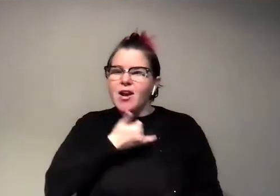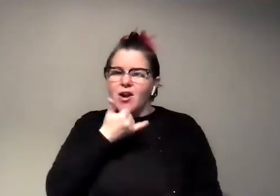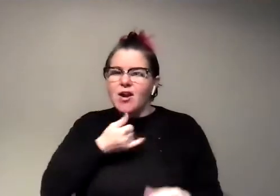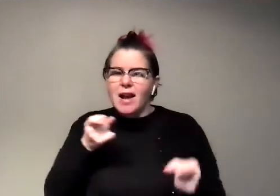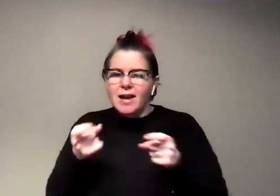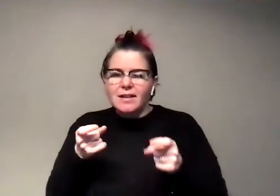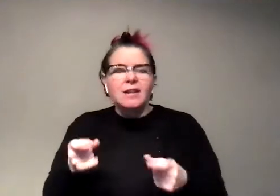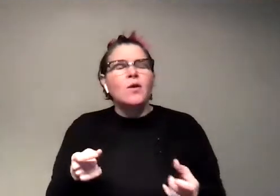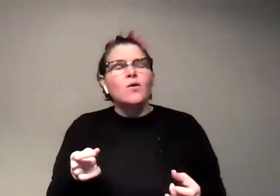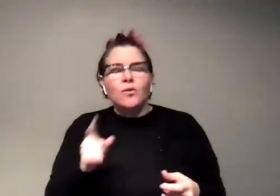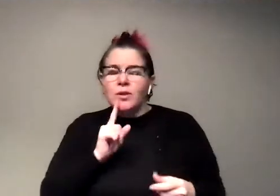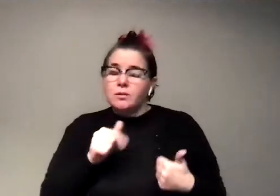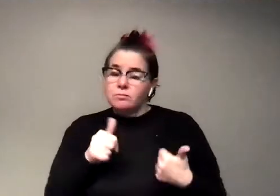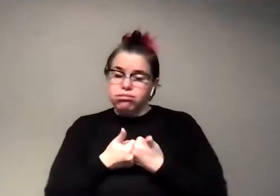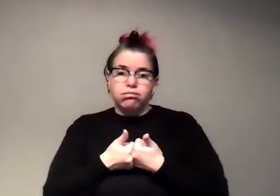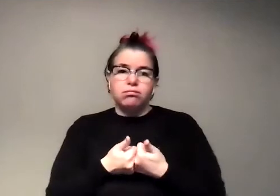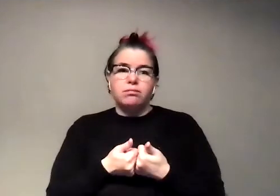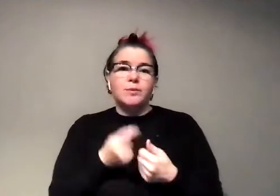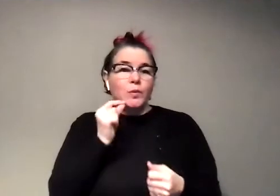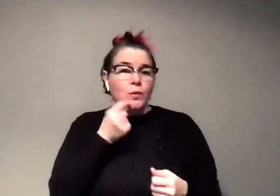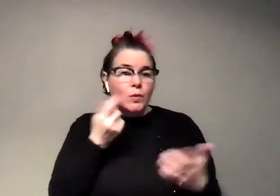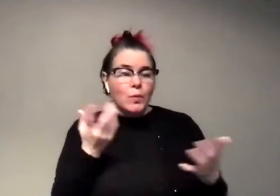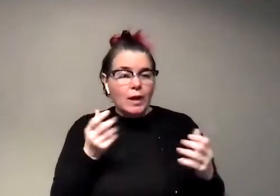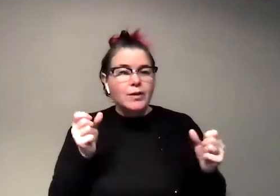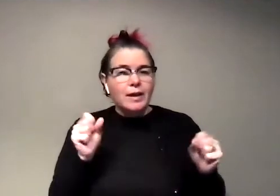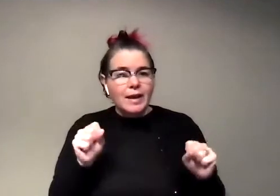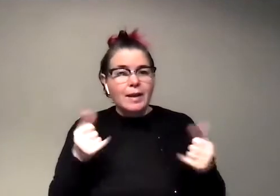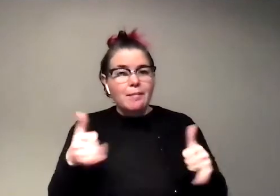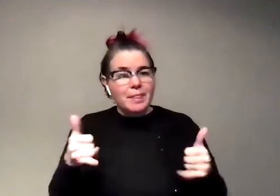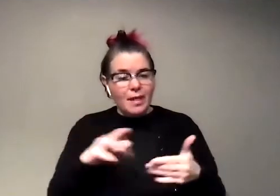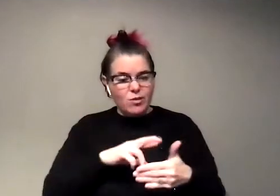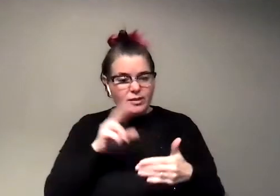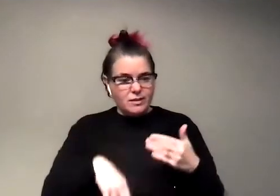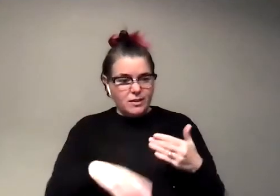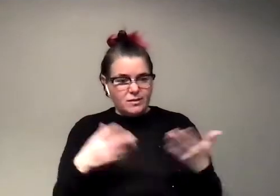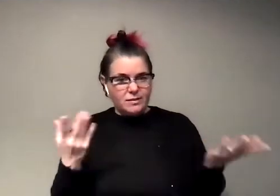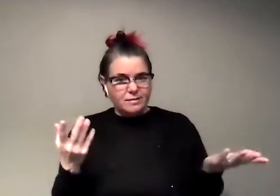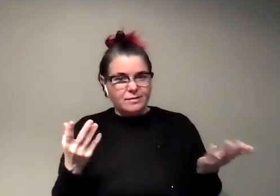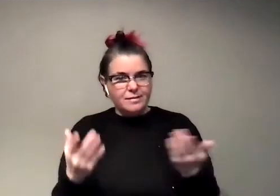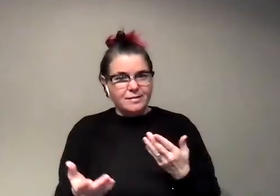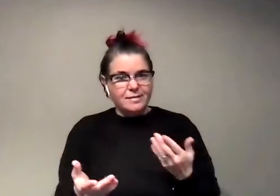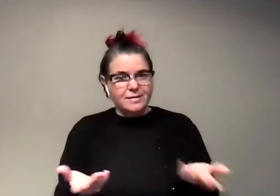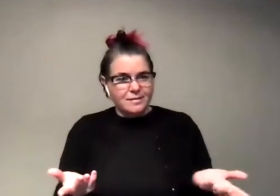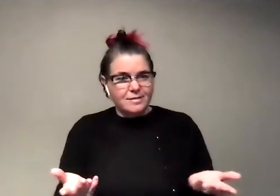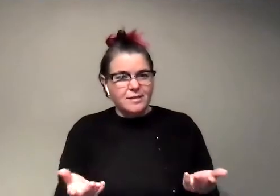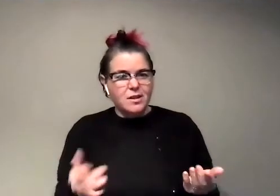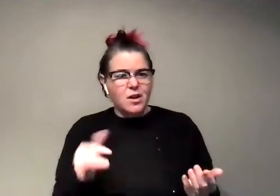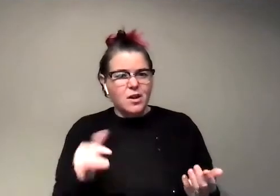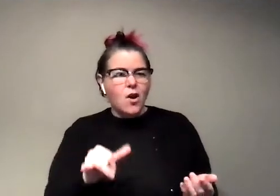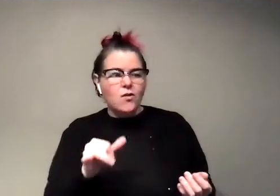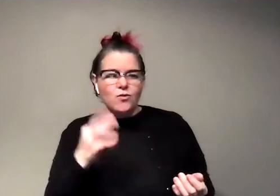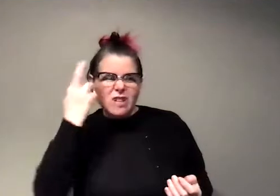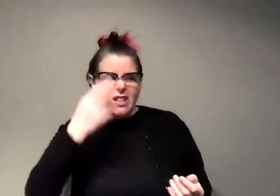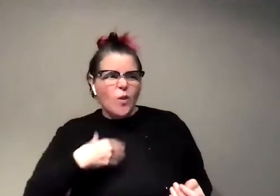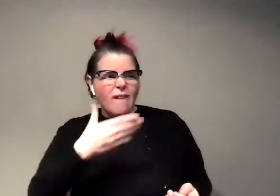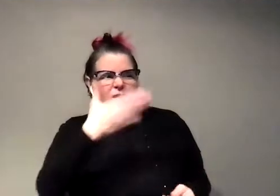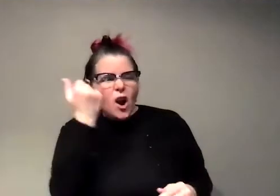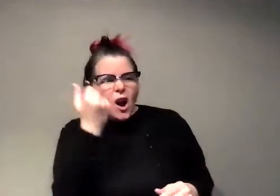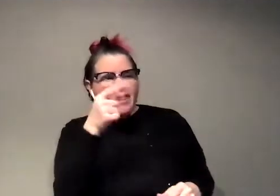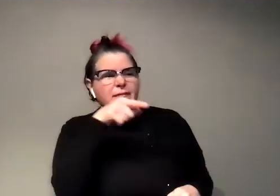very challenging, but the cool part is that you get to play your results, right? And it's really easy to see like, oh, I forgot to like do this,